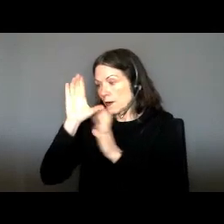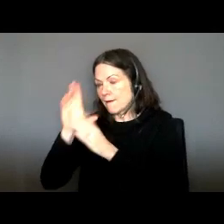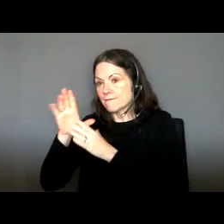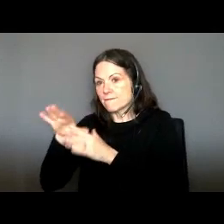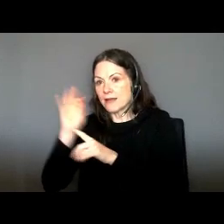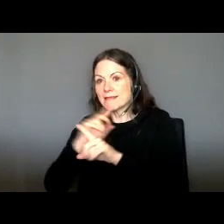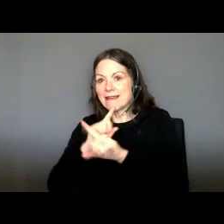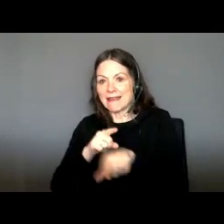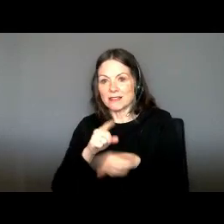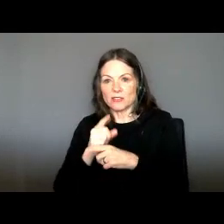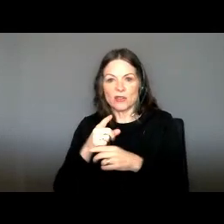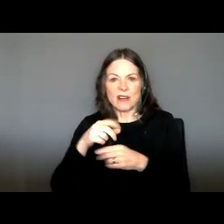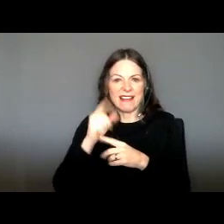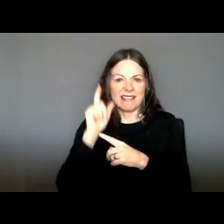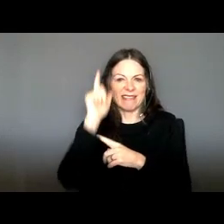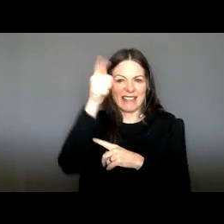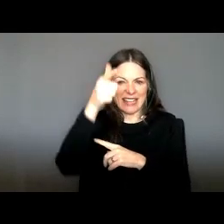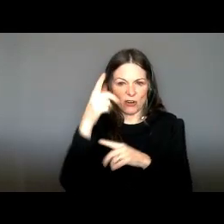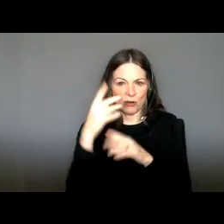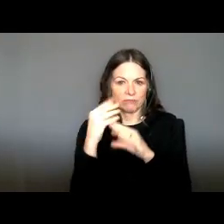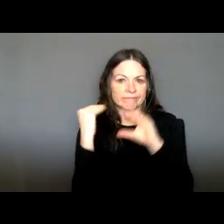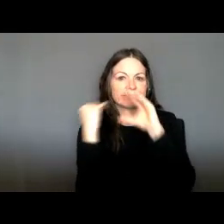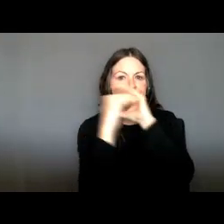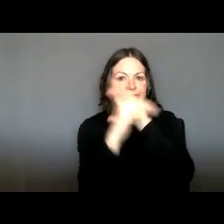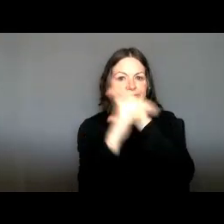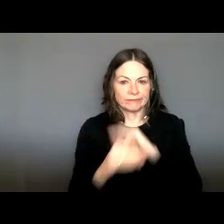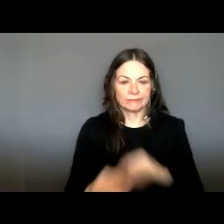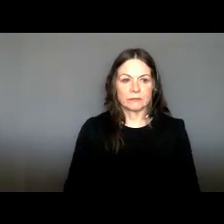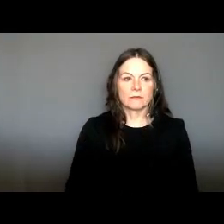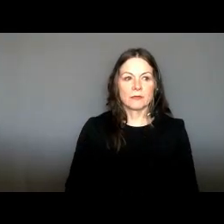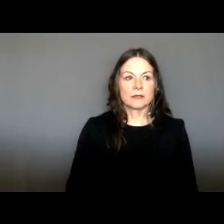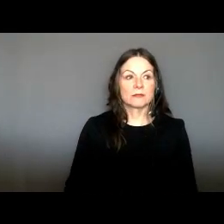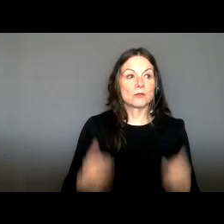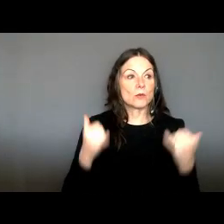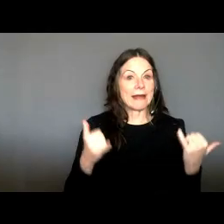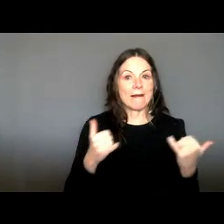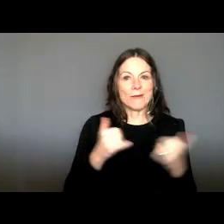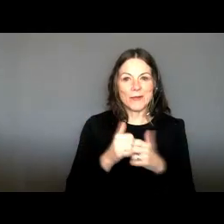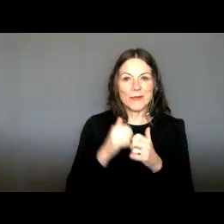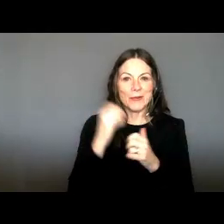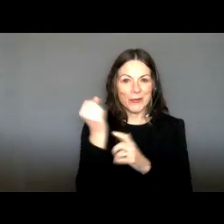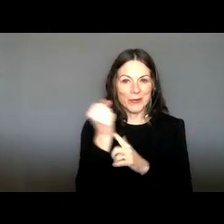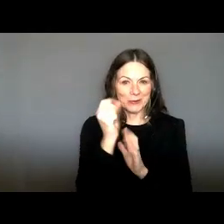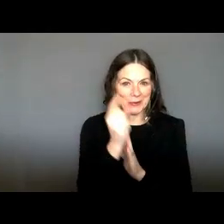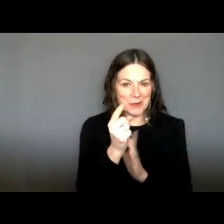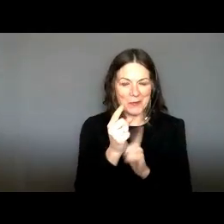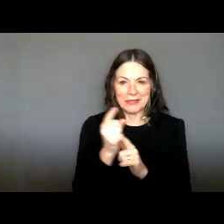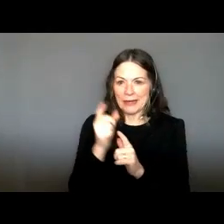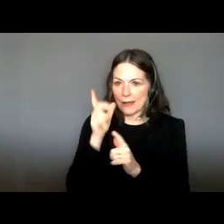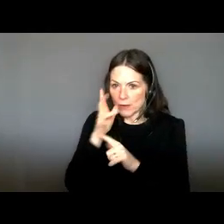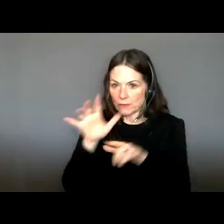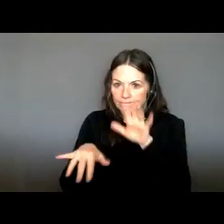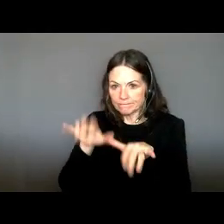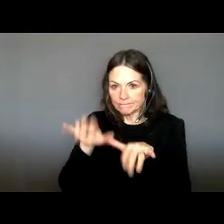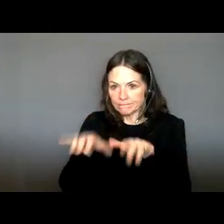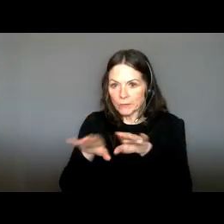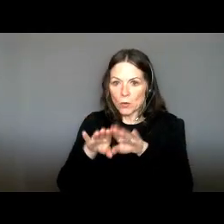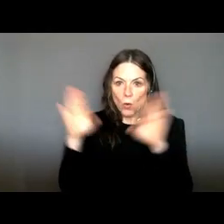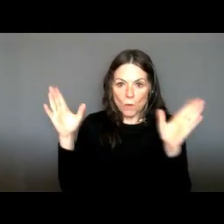provide the answer later. So give me 1 second, please, and I will be sharing with you my